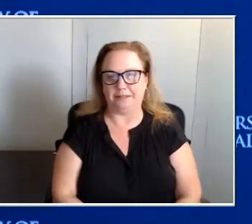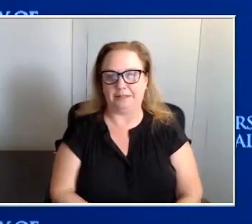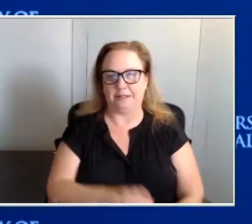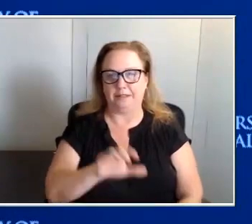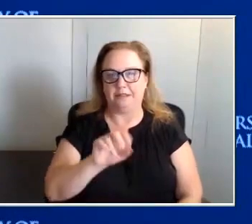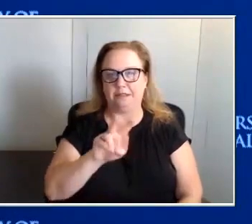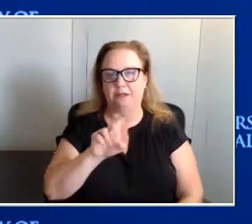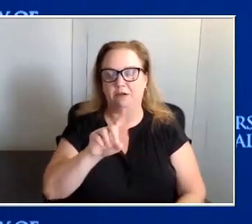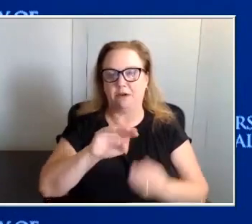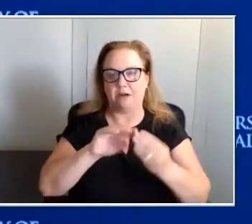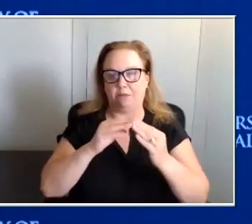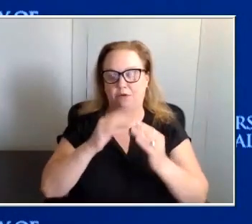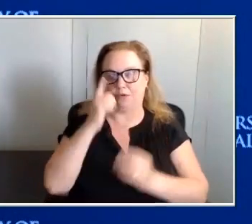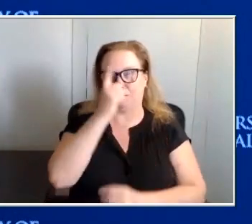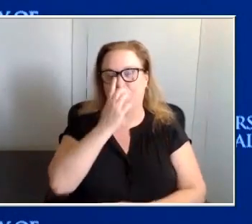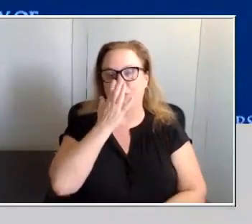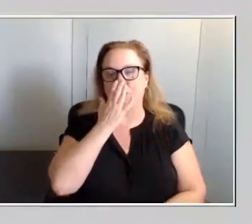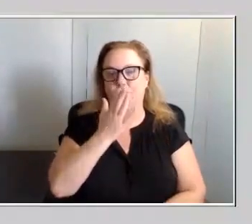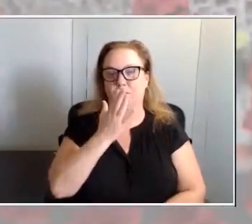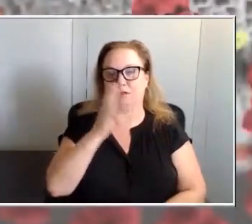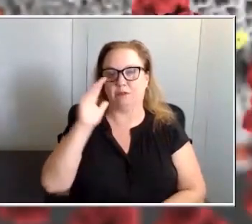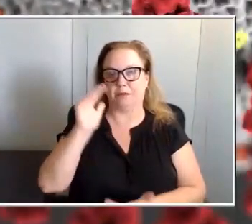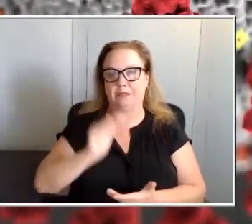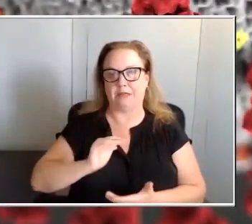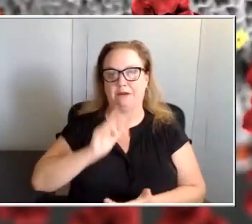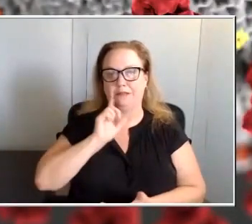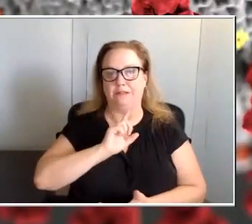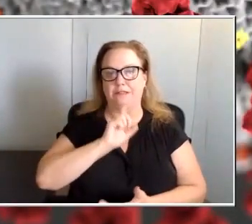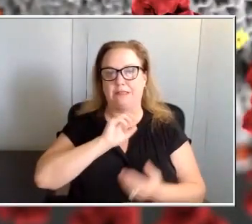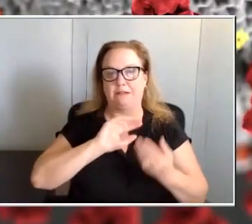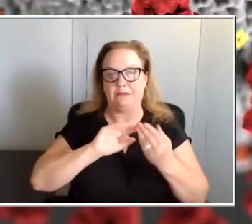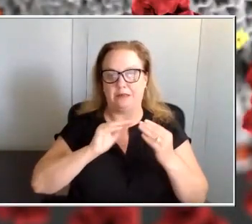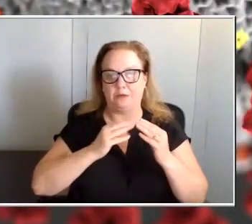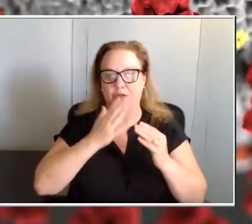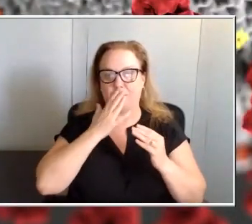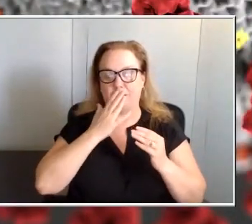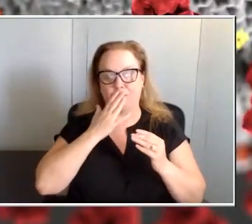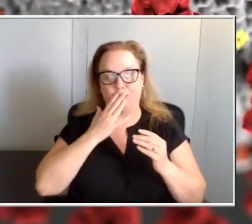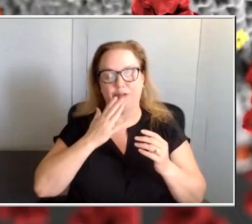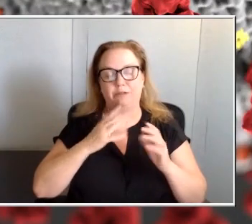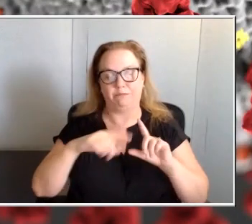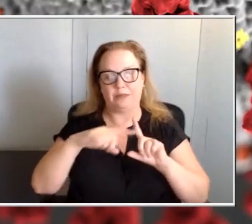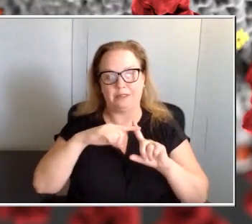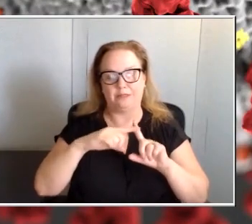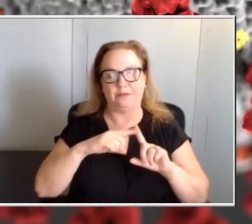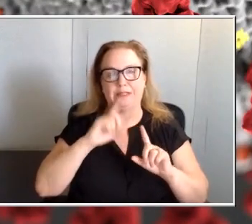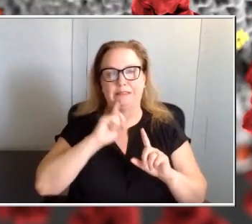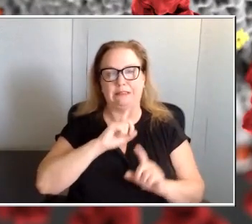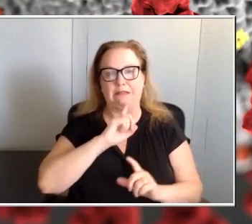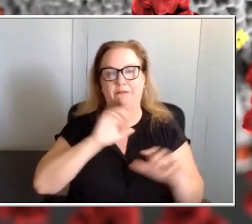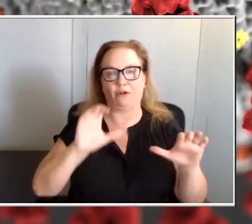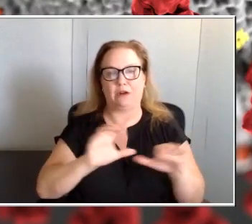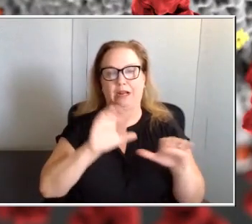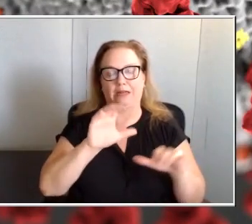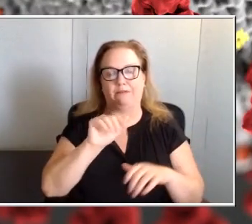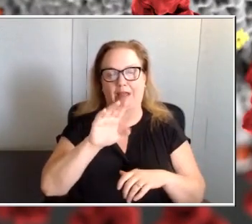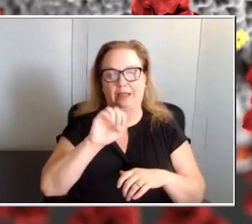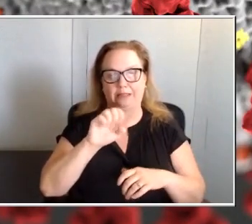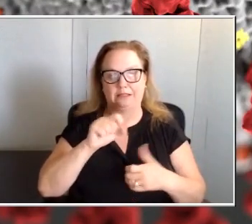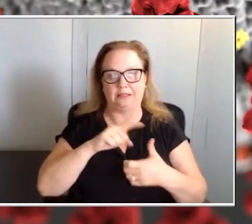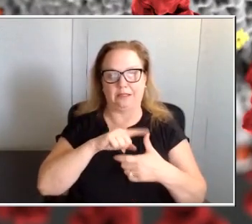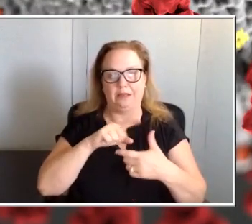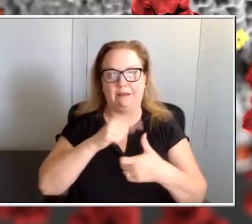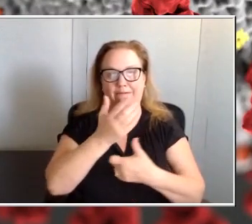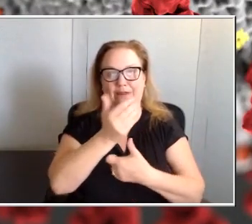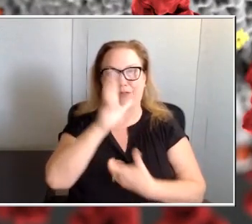looking good. We have been down in those single digits. I think that's a good thing. Those single digits for active cases. We have 15 total,